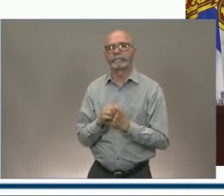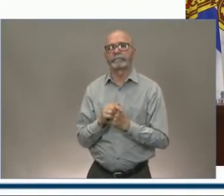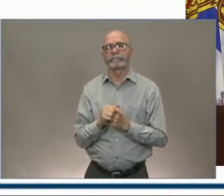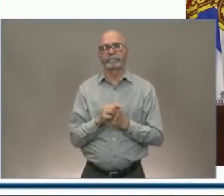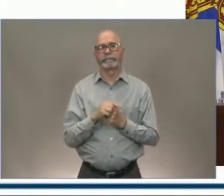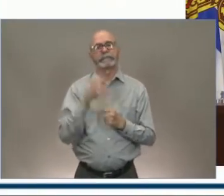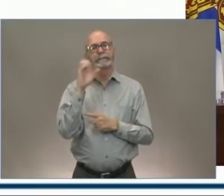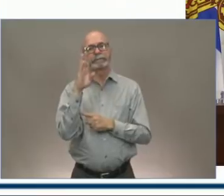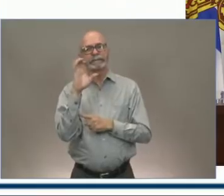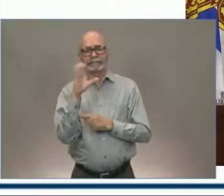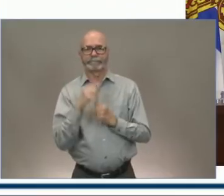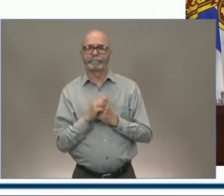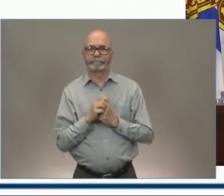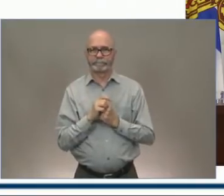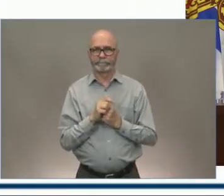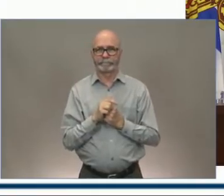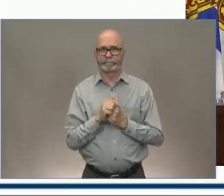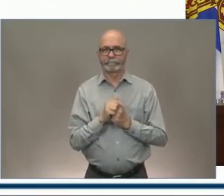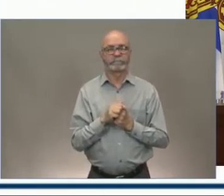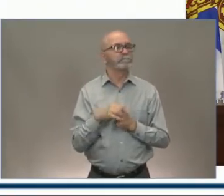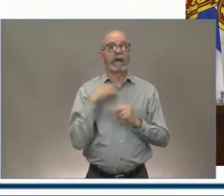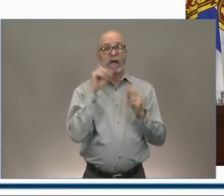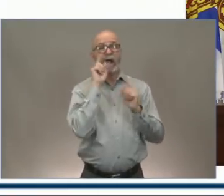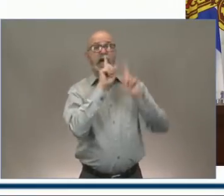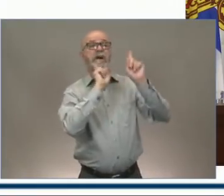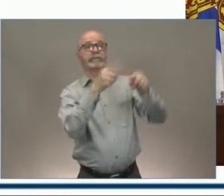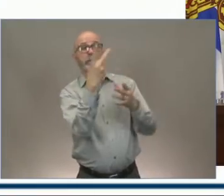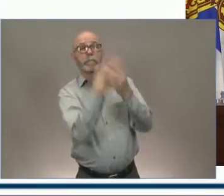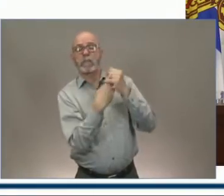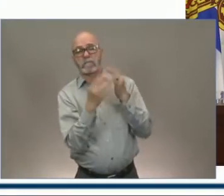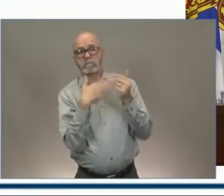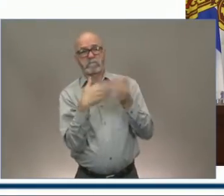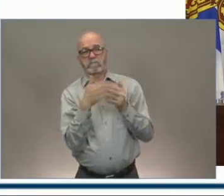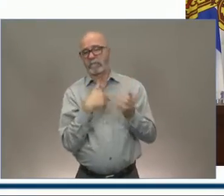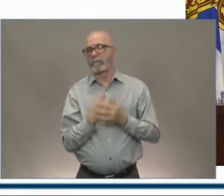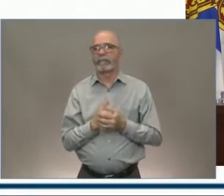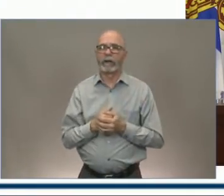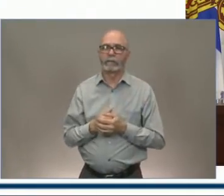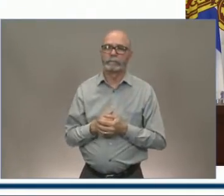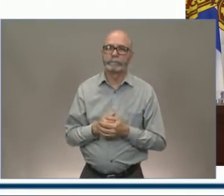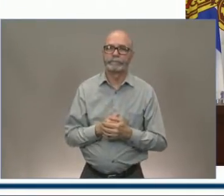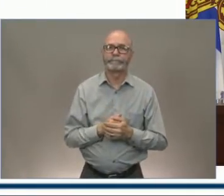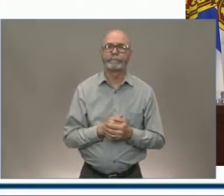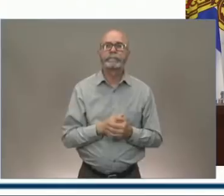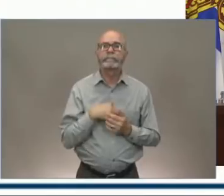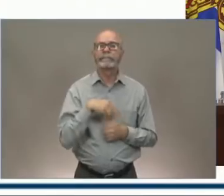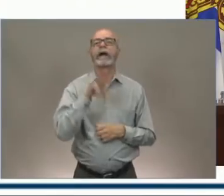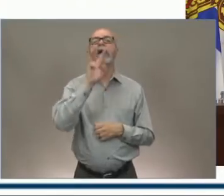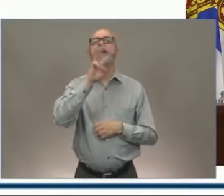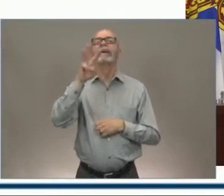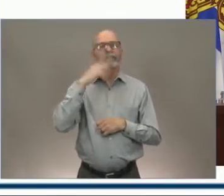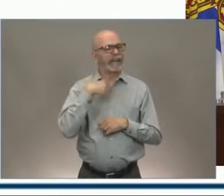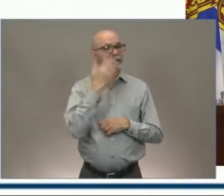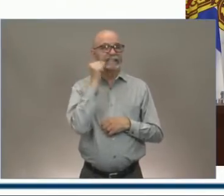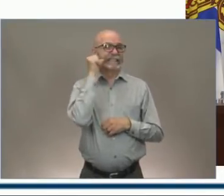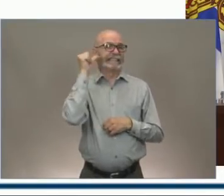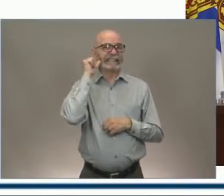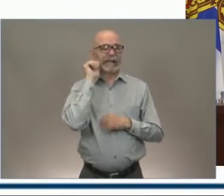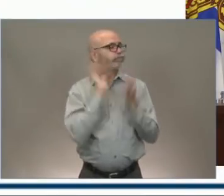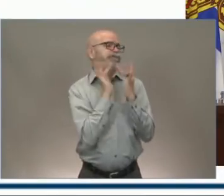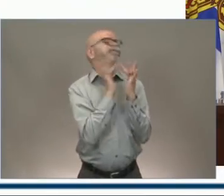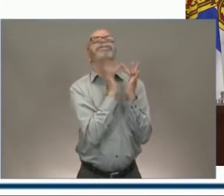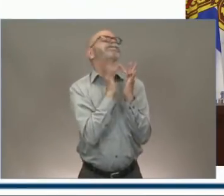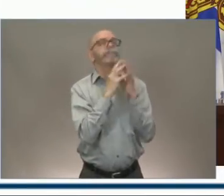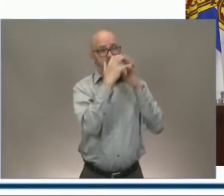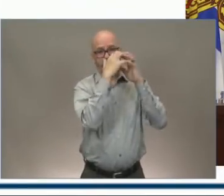to take this, or perhaps both of you, but I wonder if the failure with the website yesterday should have been anticipated and prepped for.